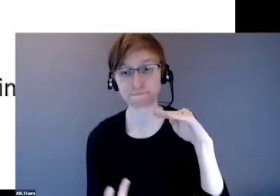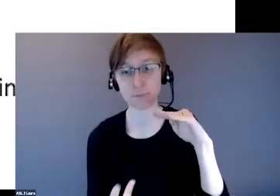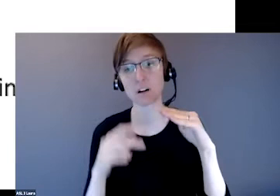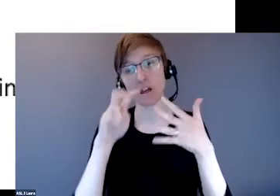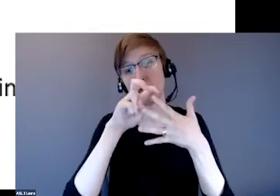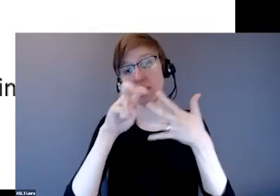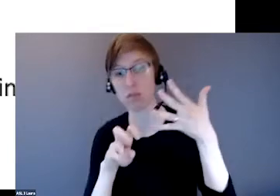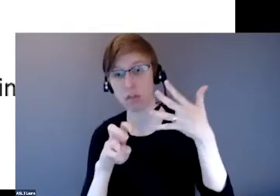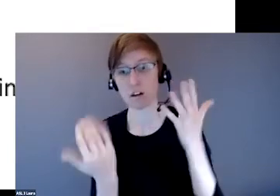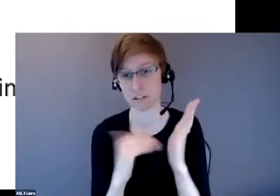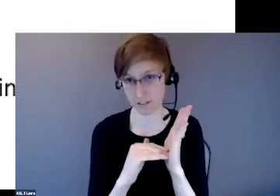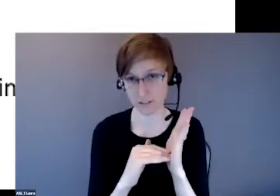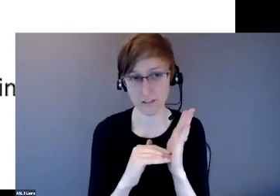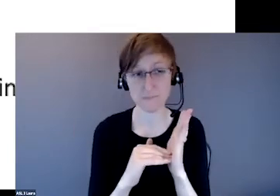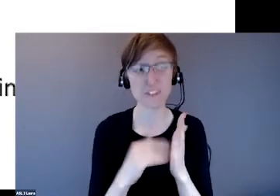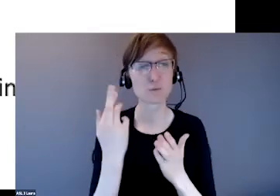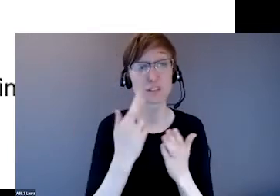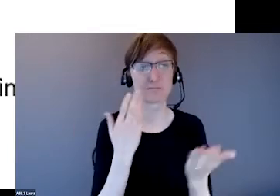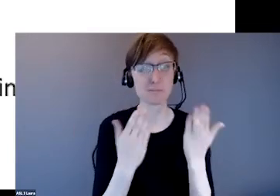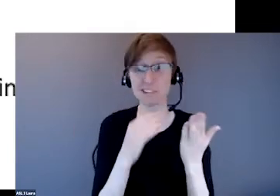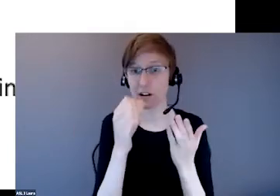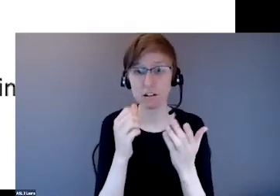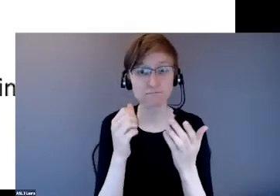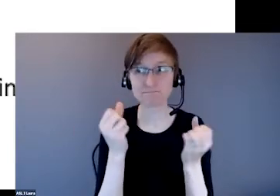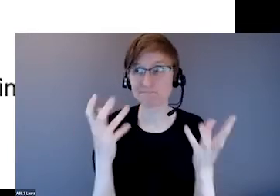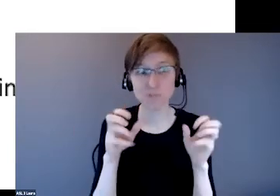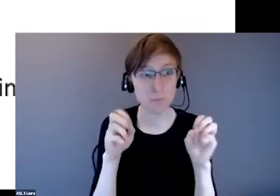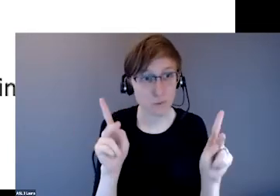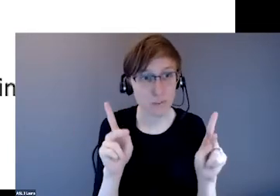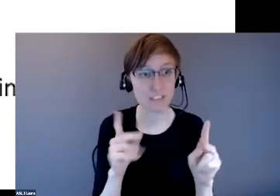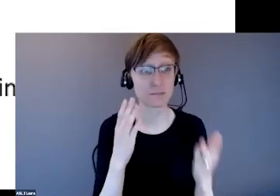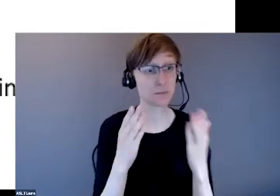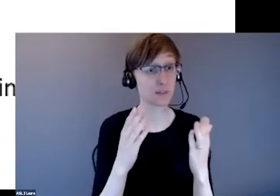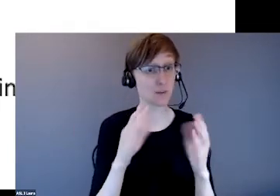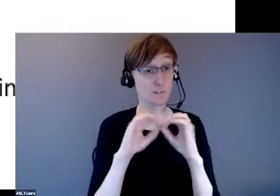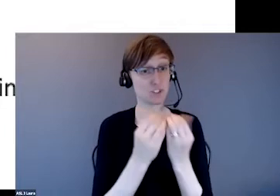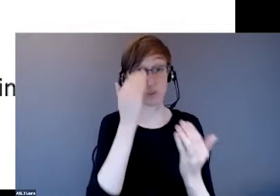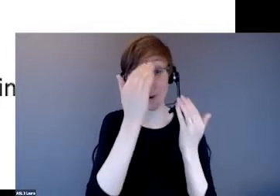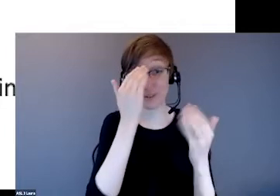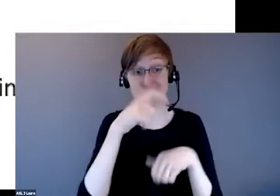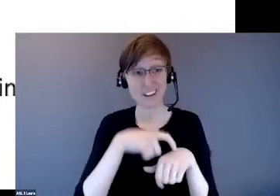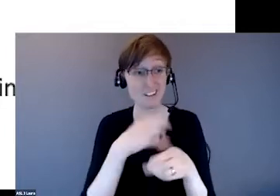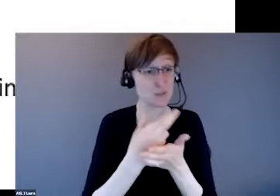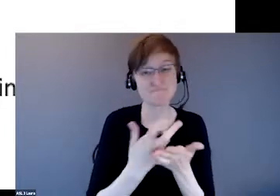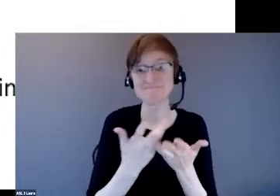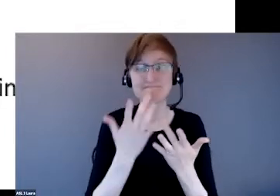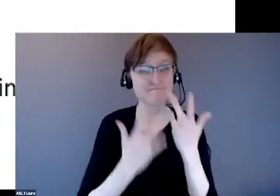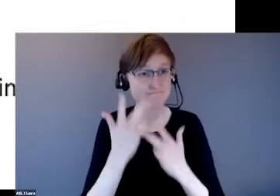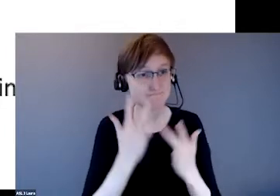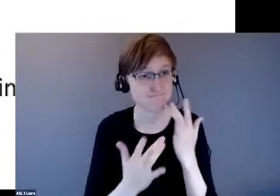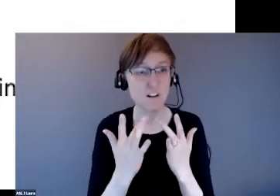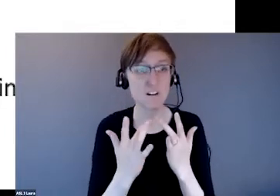as well as lack of support at the organizational and peer level. And another version of barriers that occurs not so much